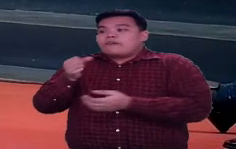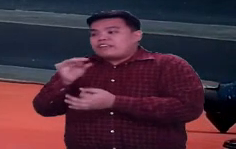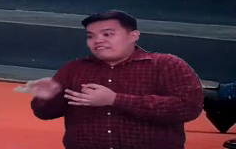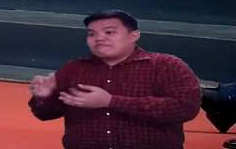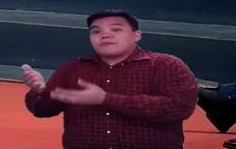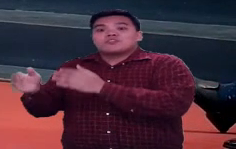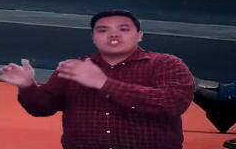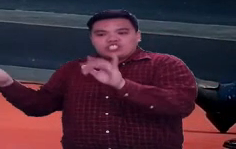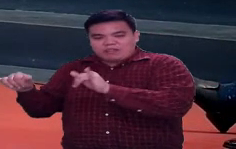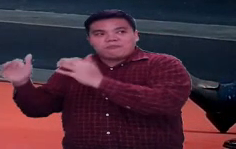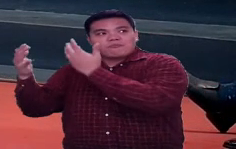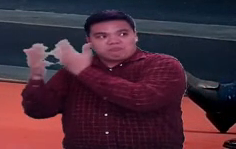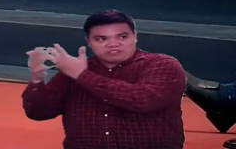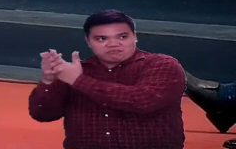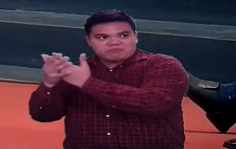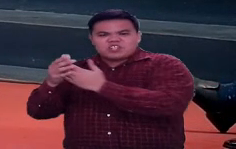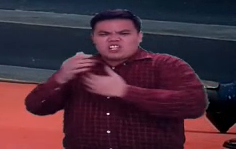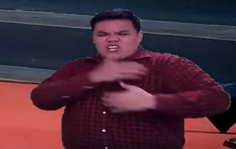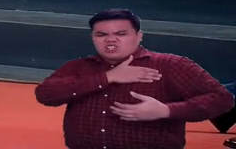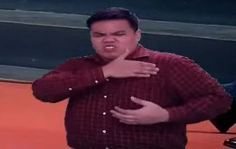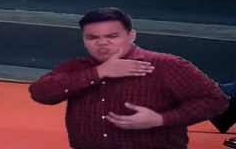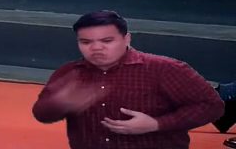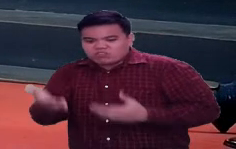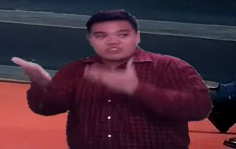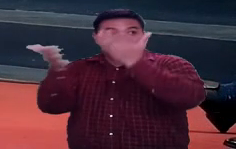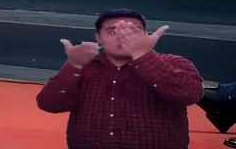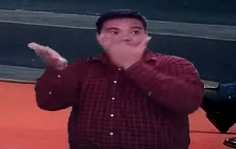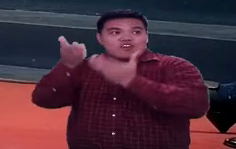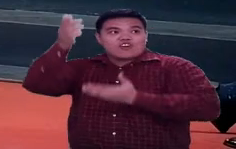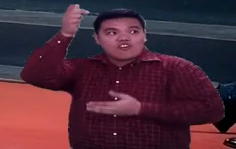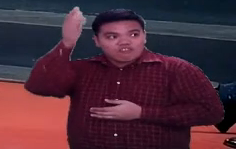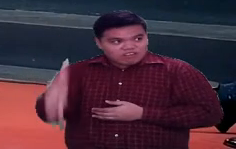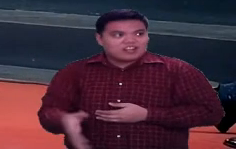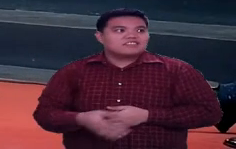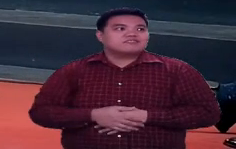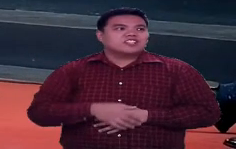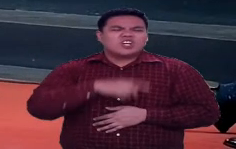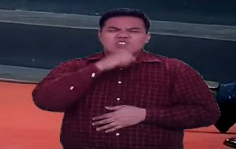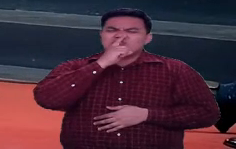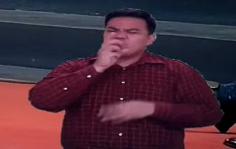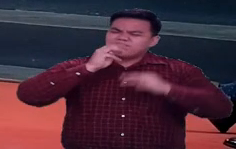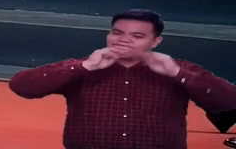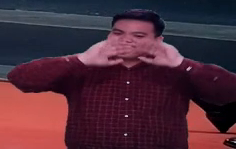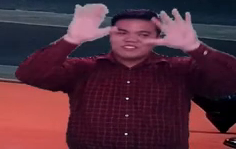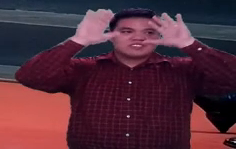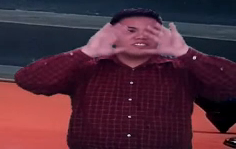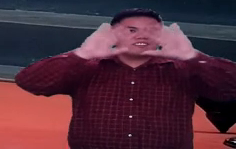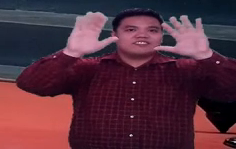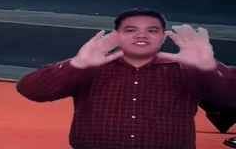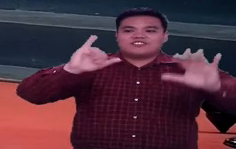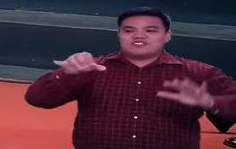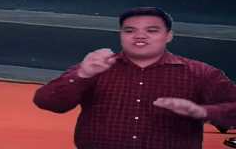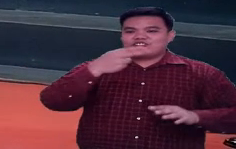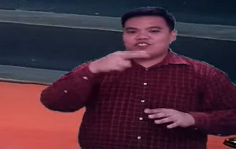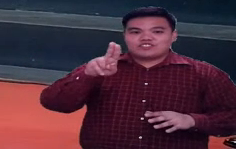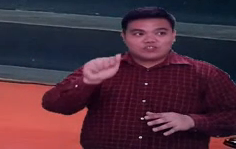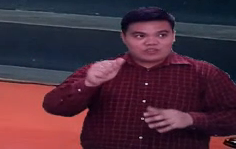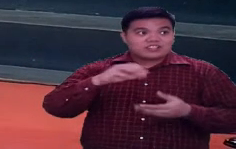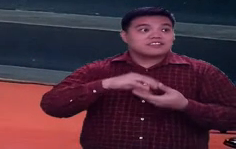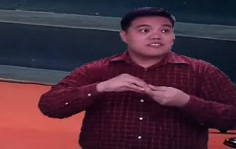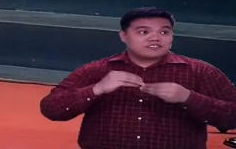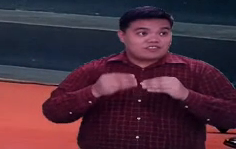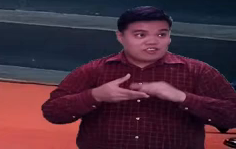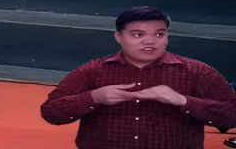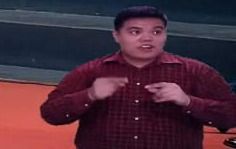prison, willing to serve God. It's amazing to me, Joshua's story, but